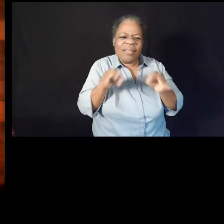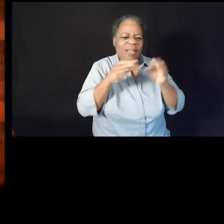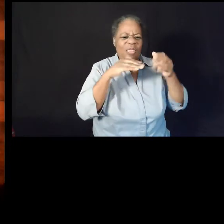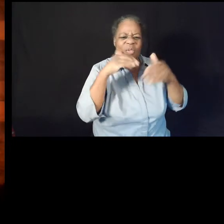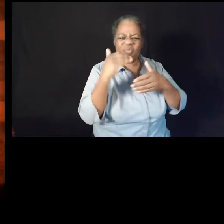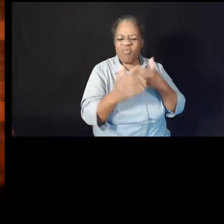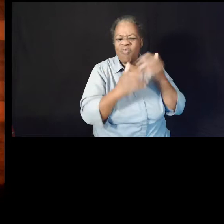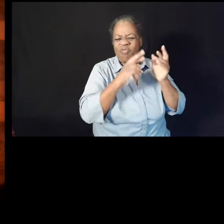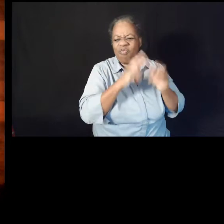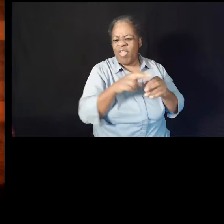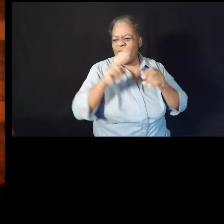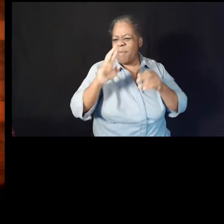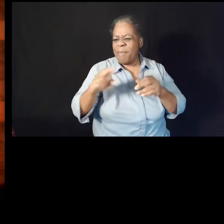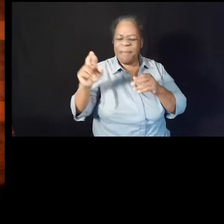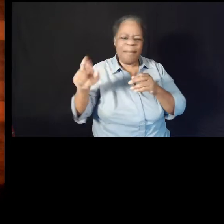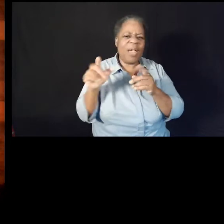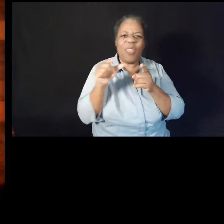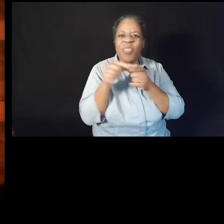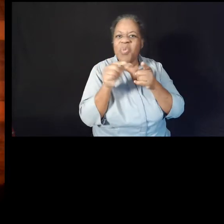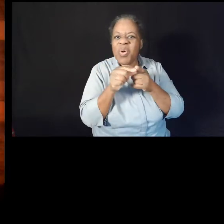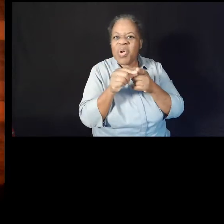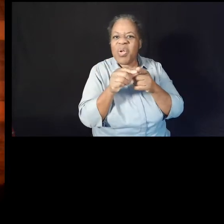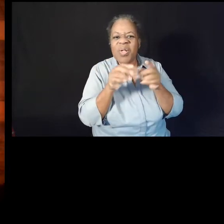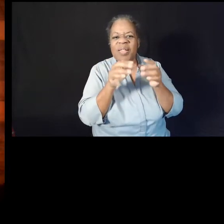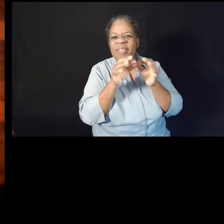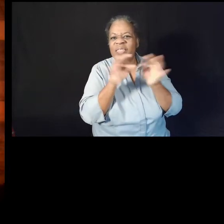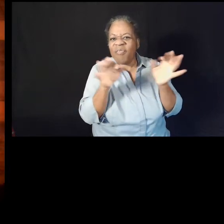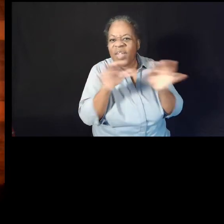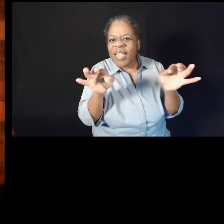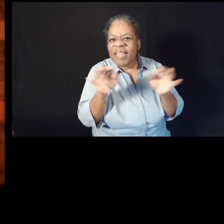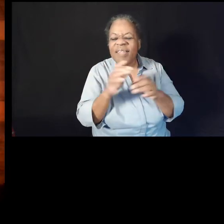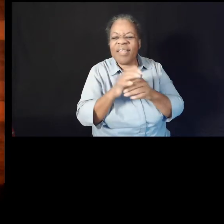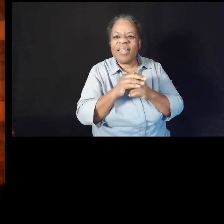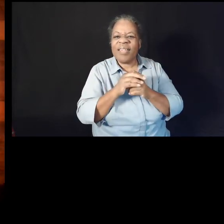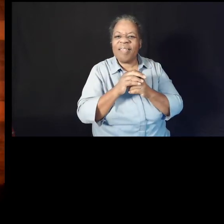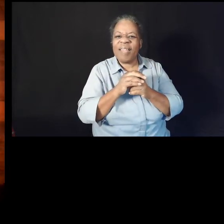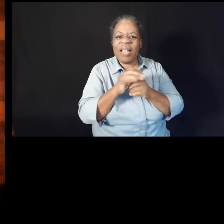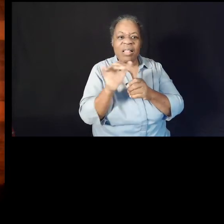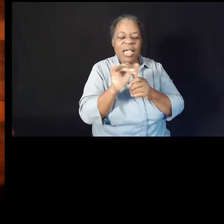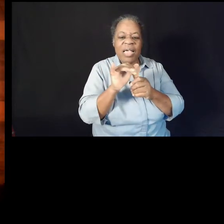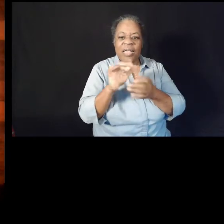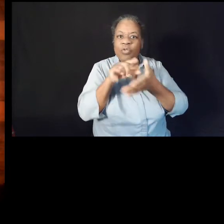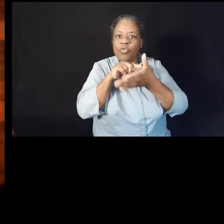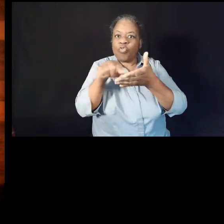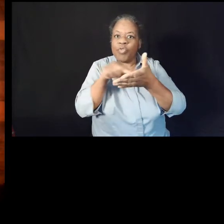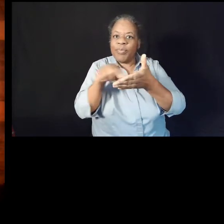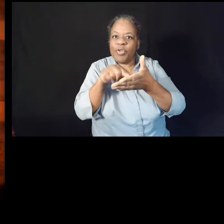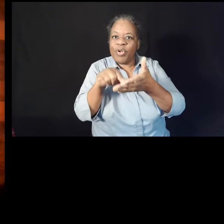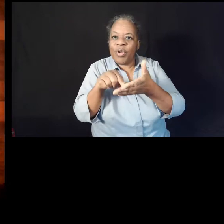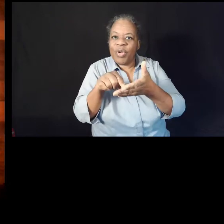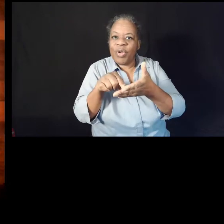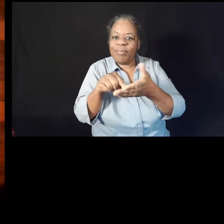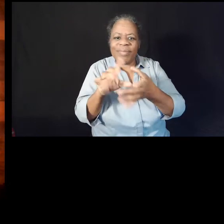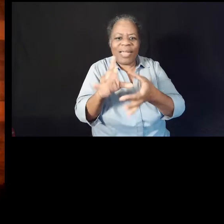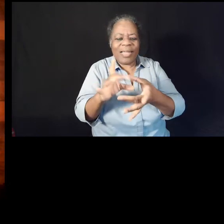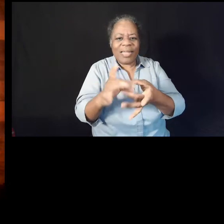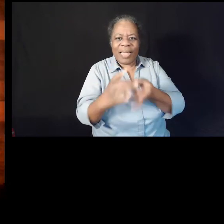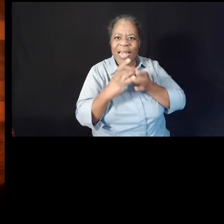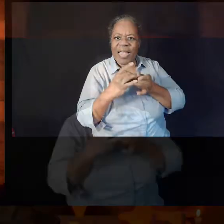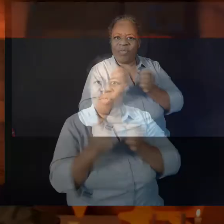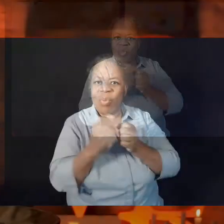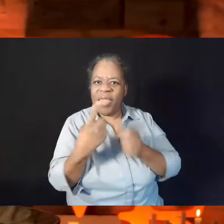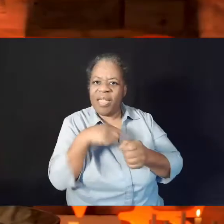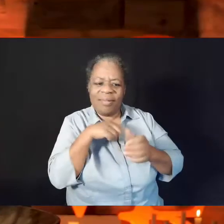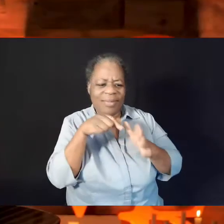and the phrases. And the narratives of Scripture, just like any good story, have a way of connecting with us on a deep and